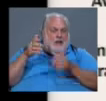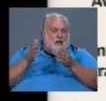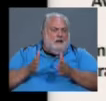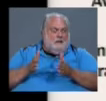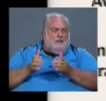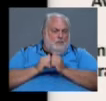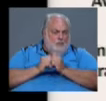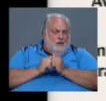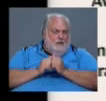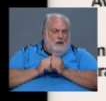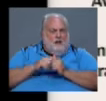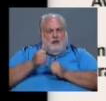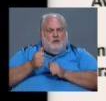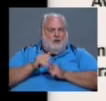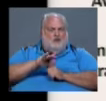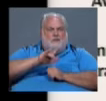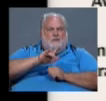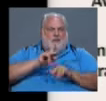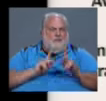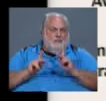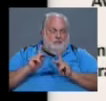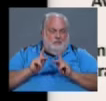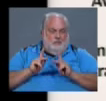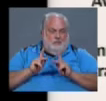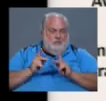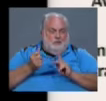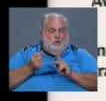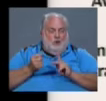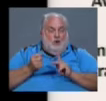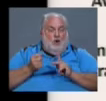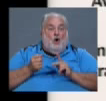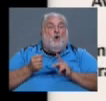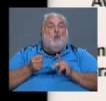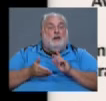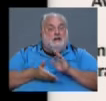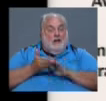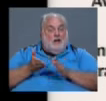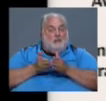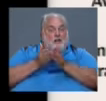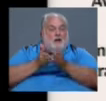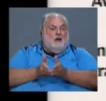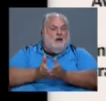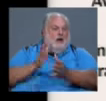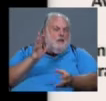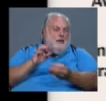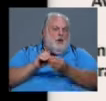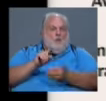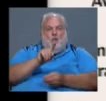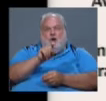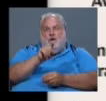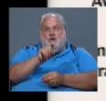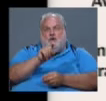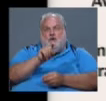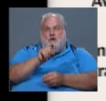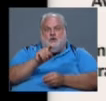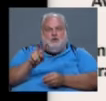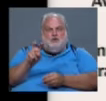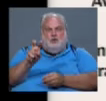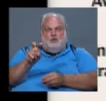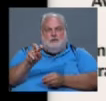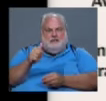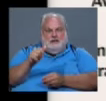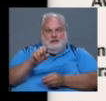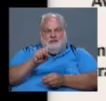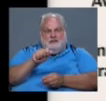them that will bring probably another 25 people. So when the ship's on station on deployment, we'll have a crew of somewhere between 100 to 110